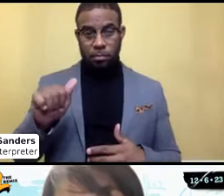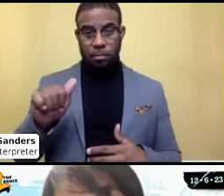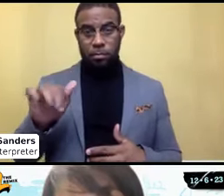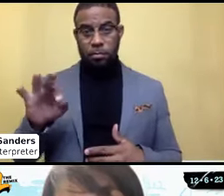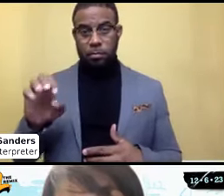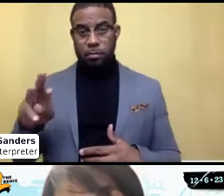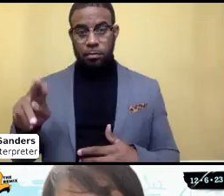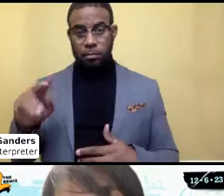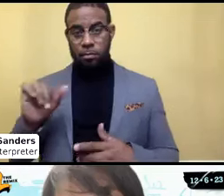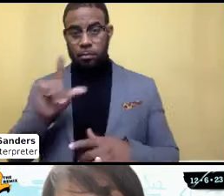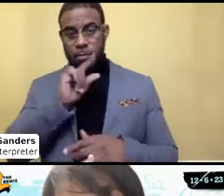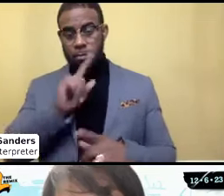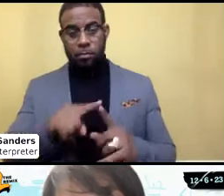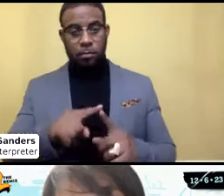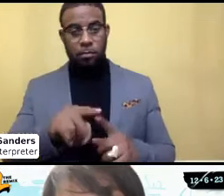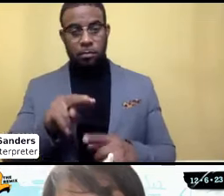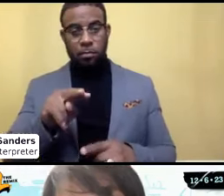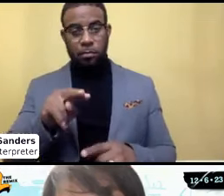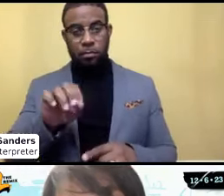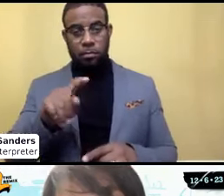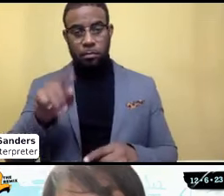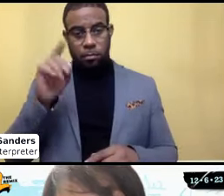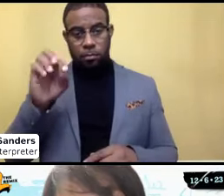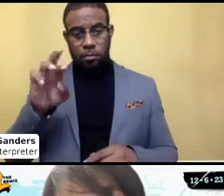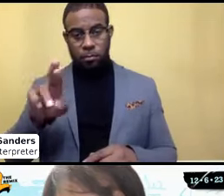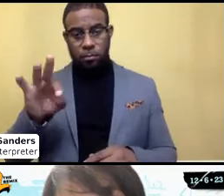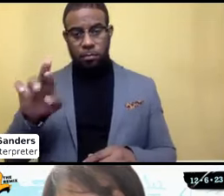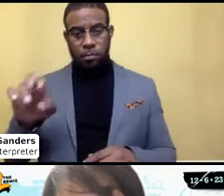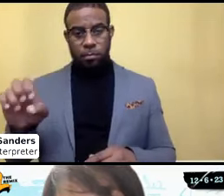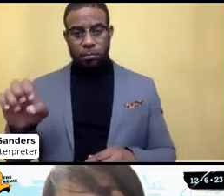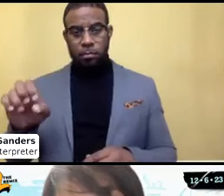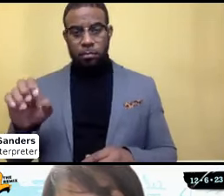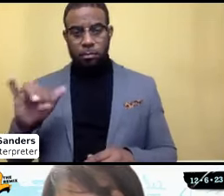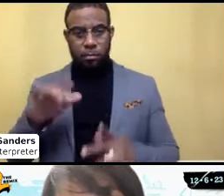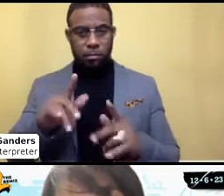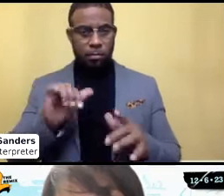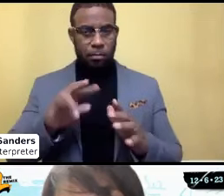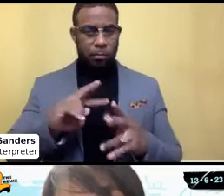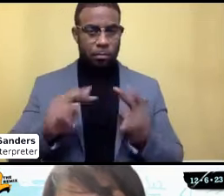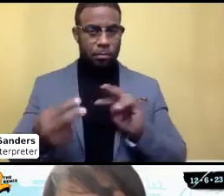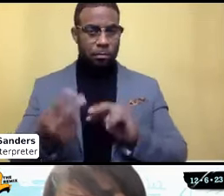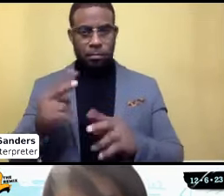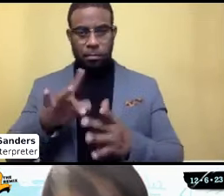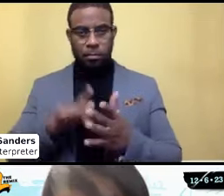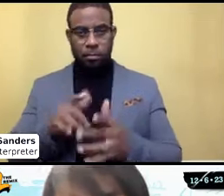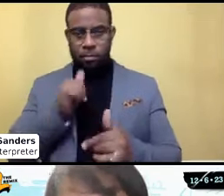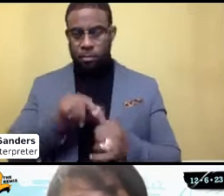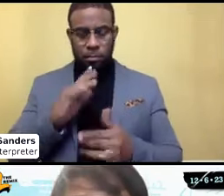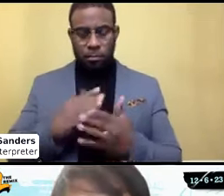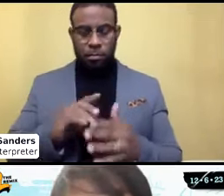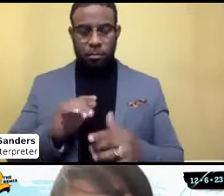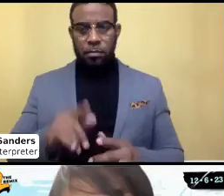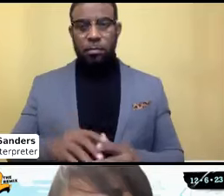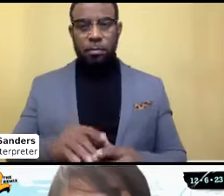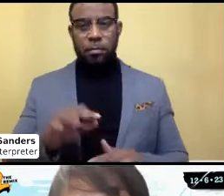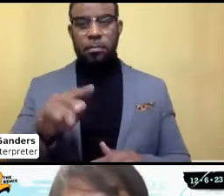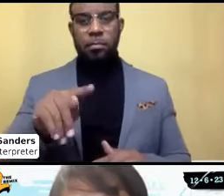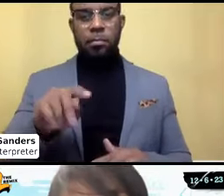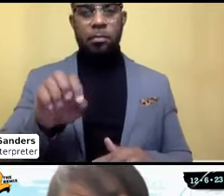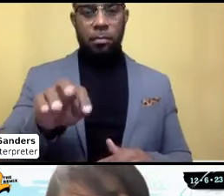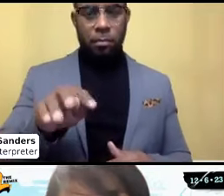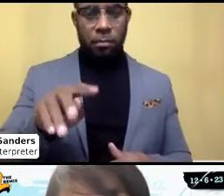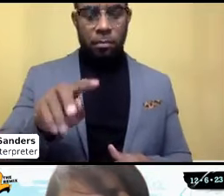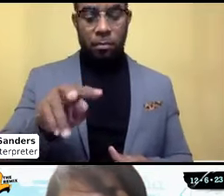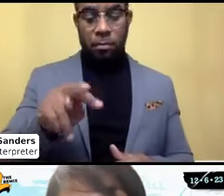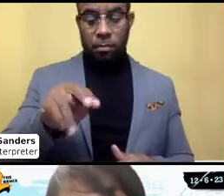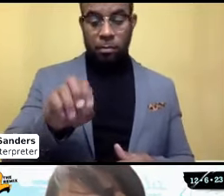on Twitter too, Netfa Free, NETFA. I say it like that because people inverse those two middle letters a lot for some reason. So NET, then